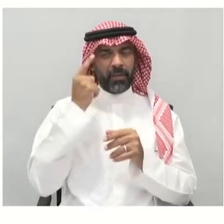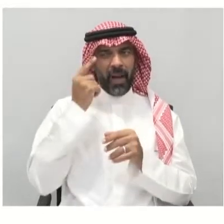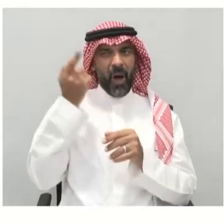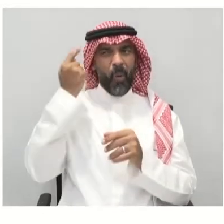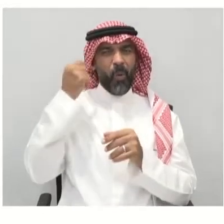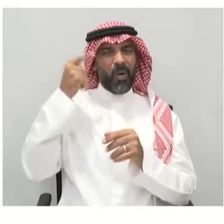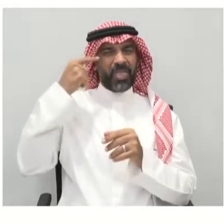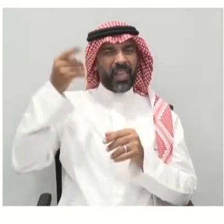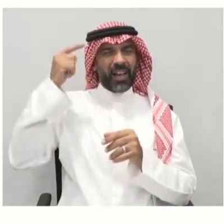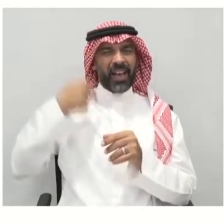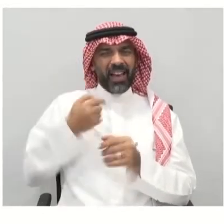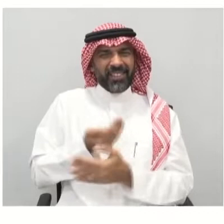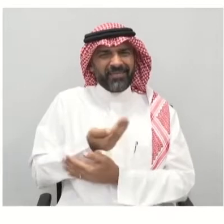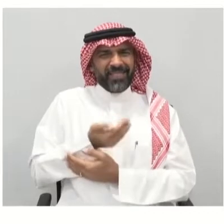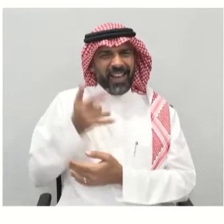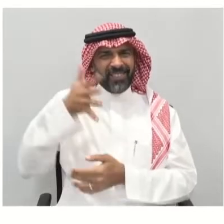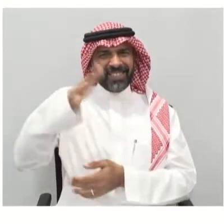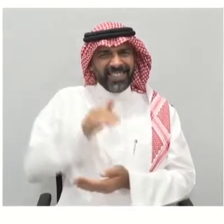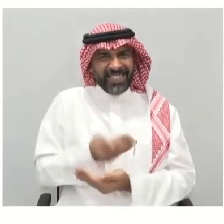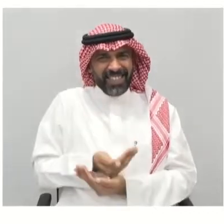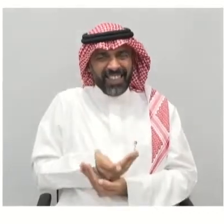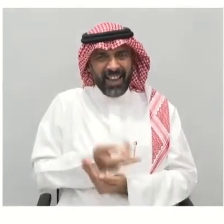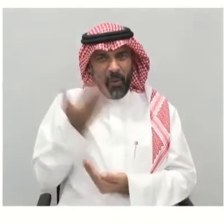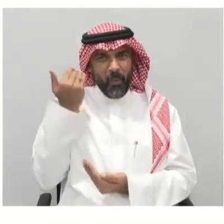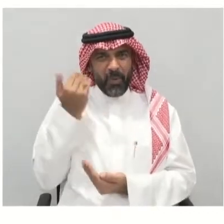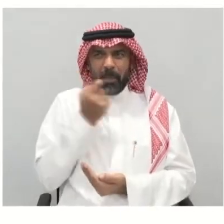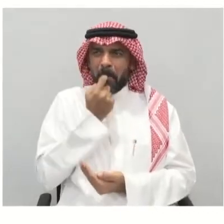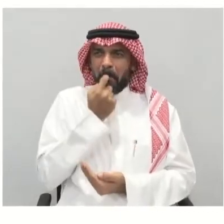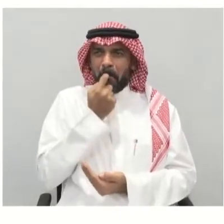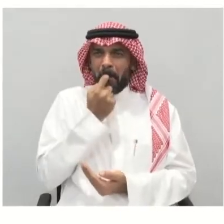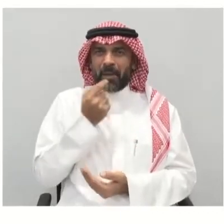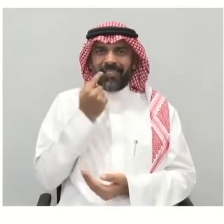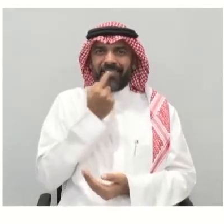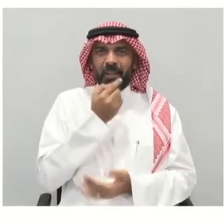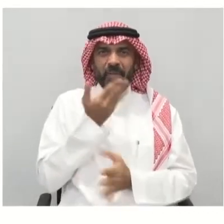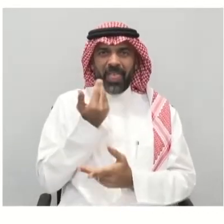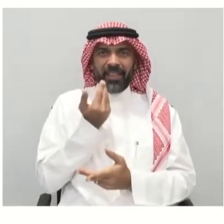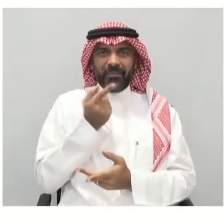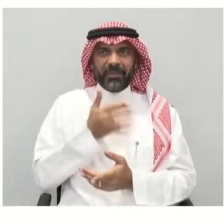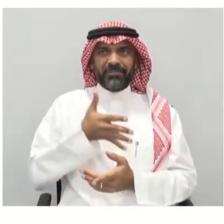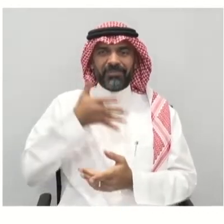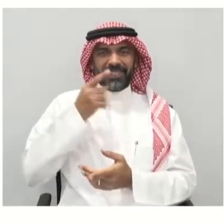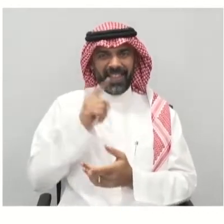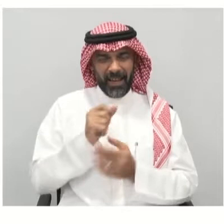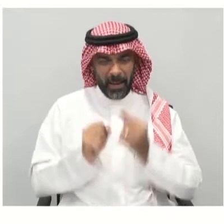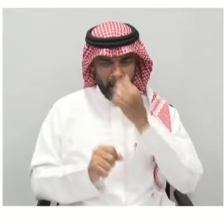baby brother or baby sister was born. I still remember when my baby brother and baby sister were born.